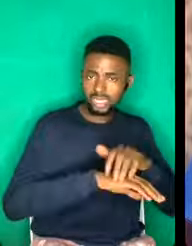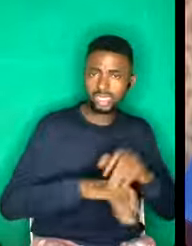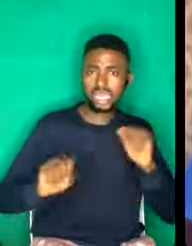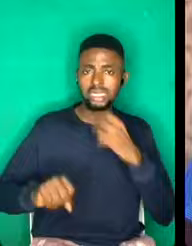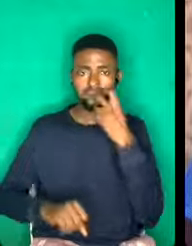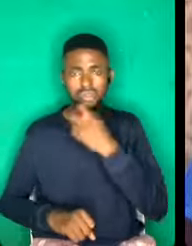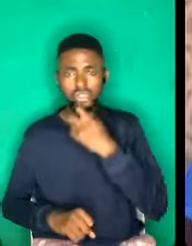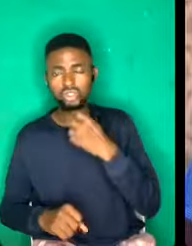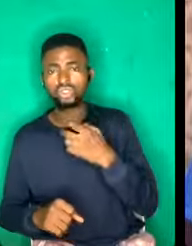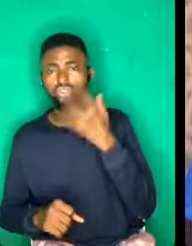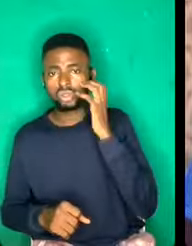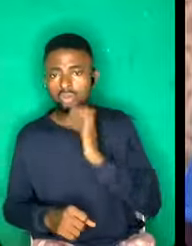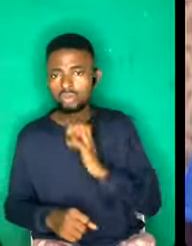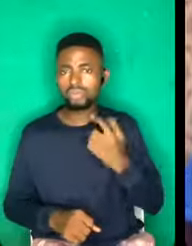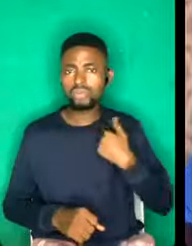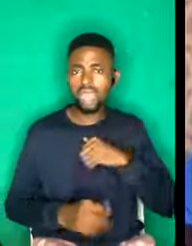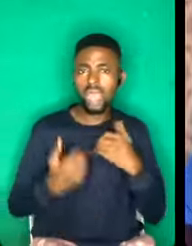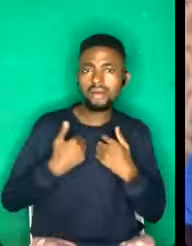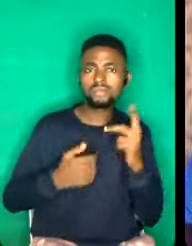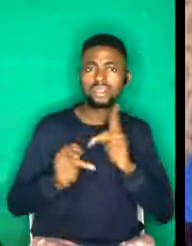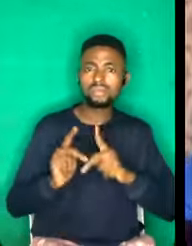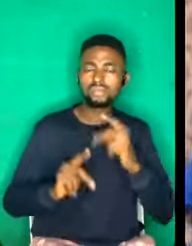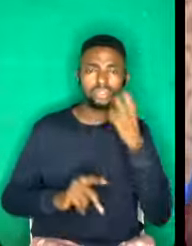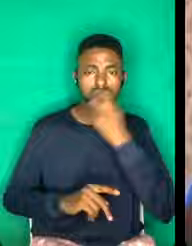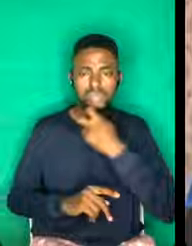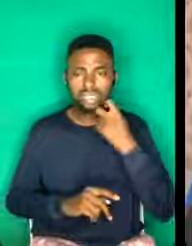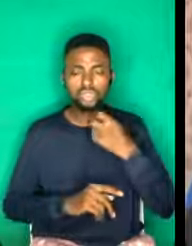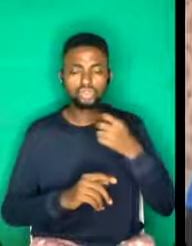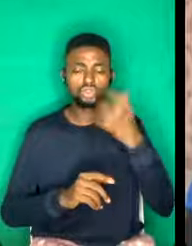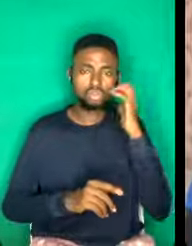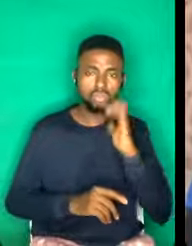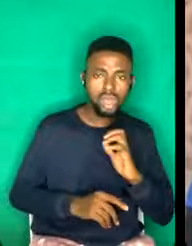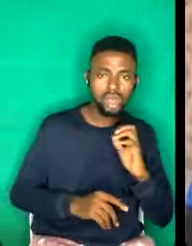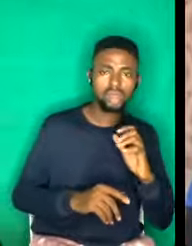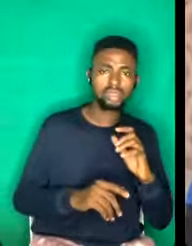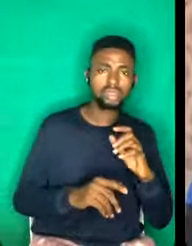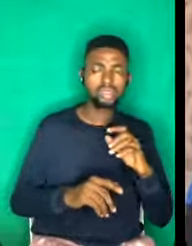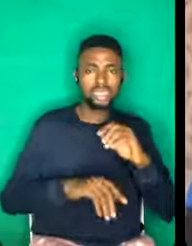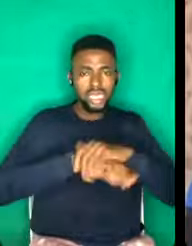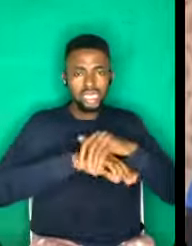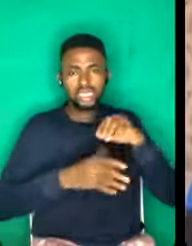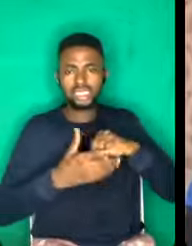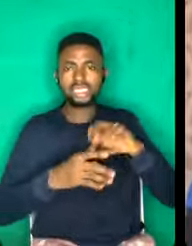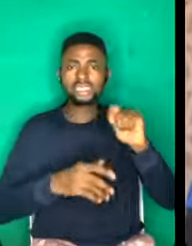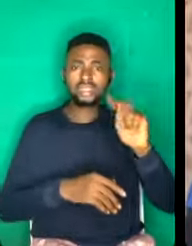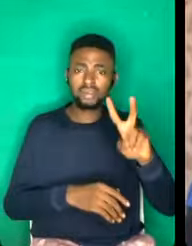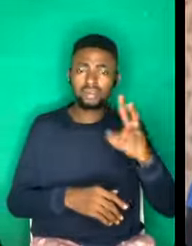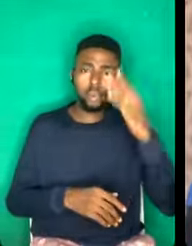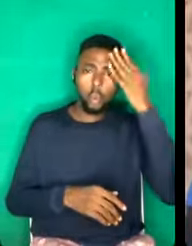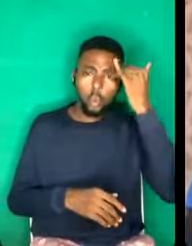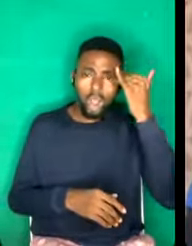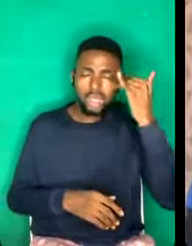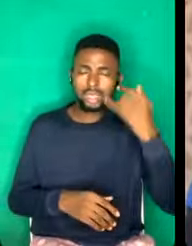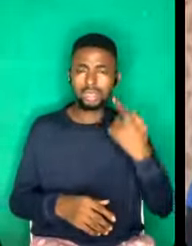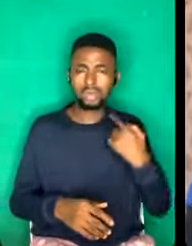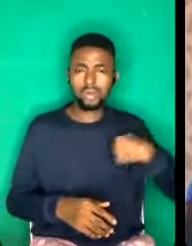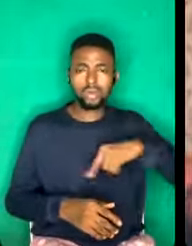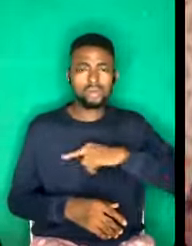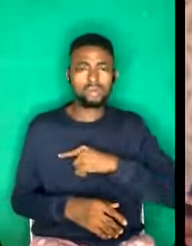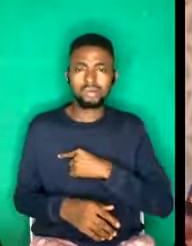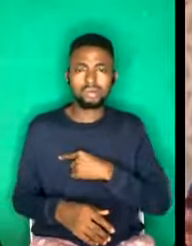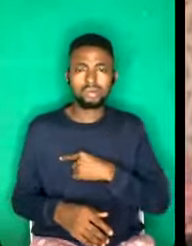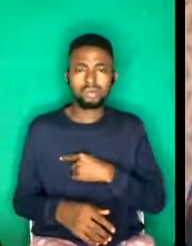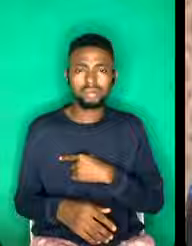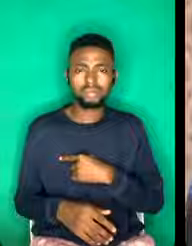have people speaking Yoruba in the TV, we have people speaking Igbo and all that. Why do we put these